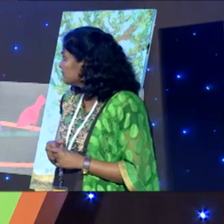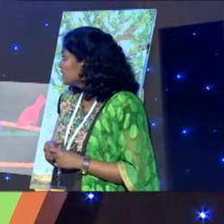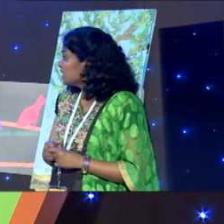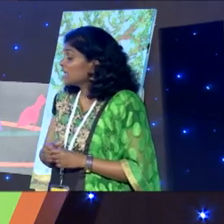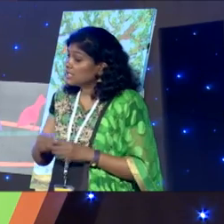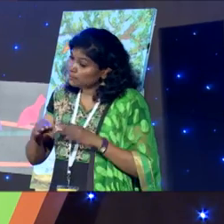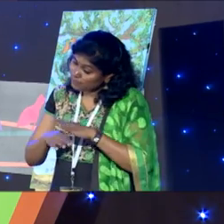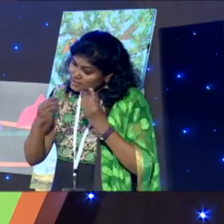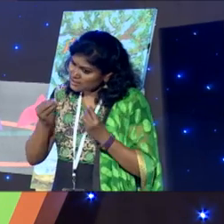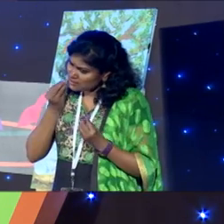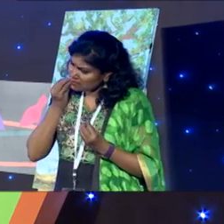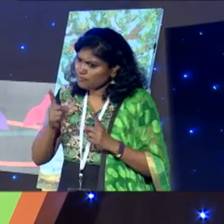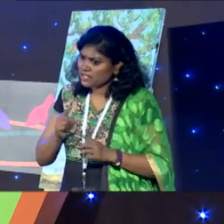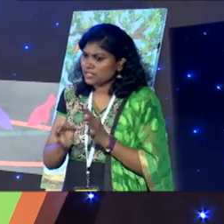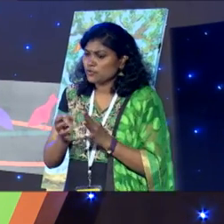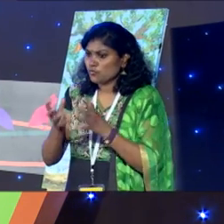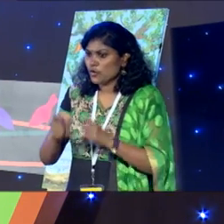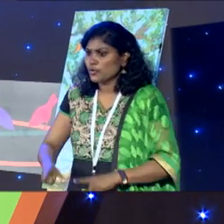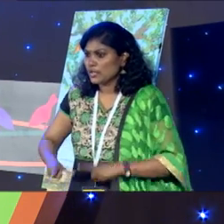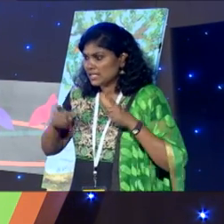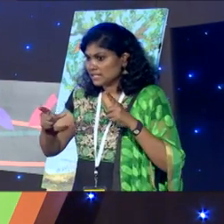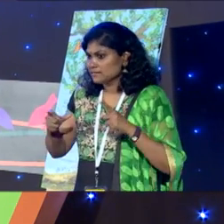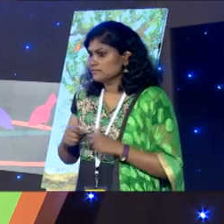survival at the end of the day of that species. It's like